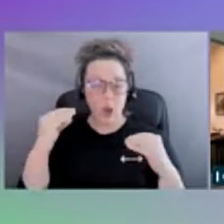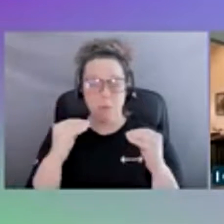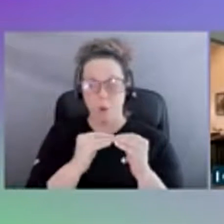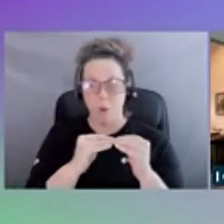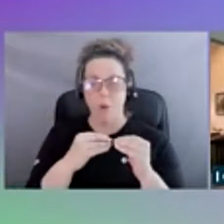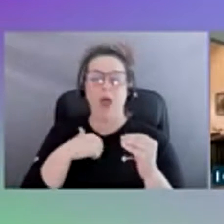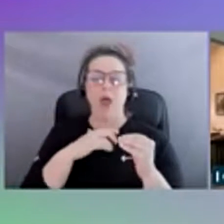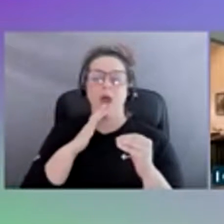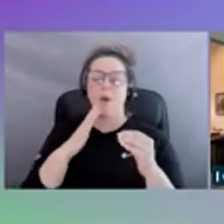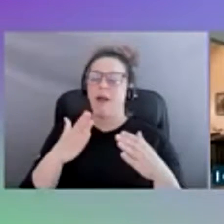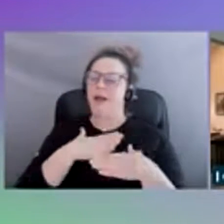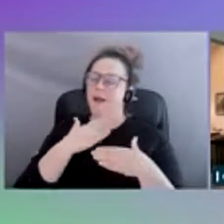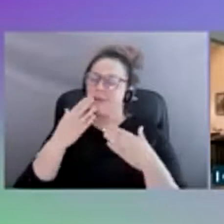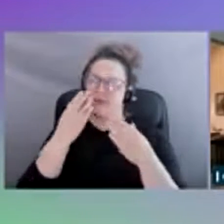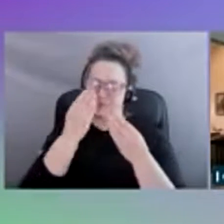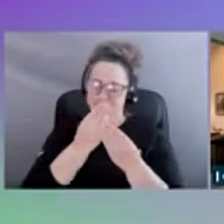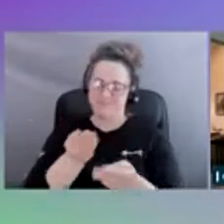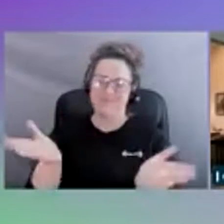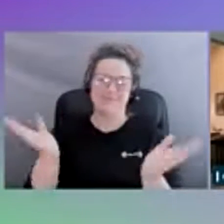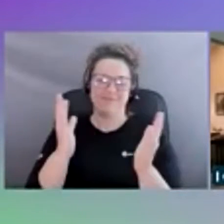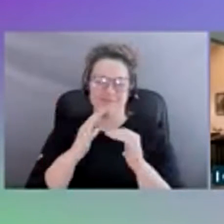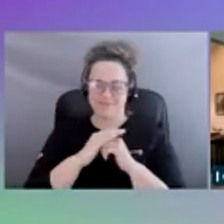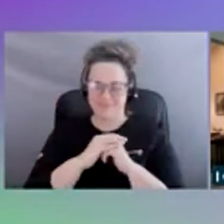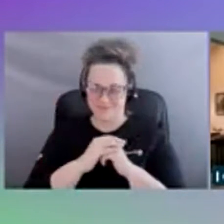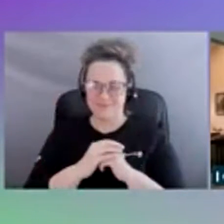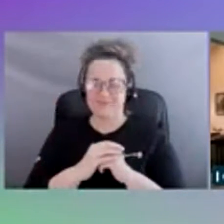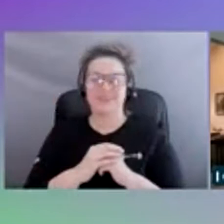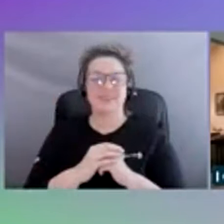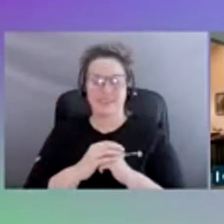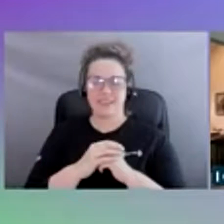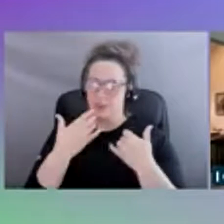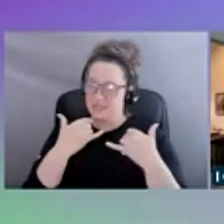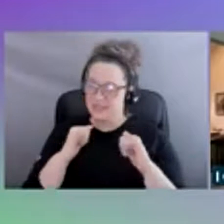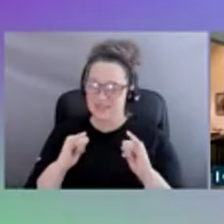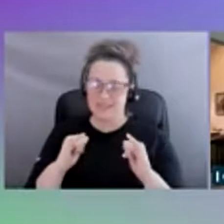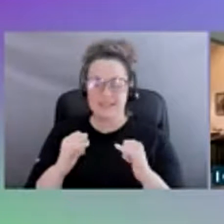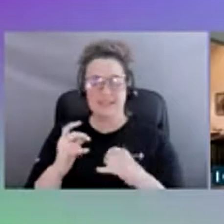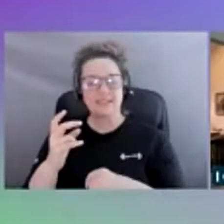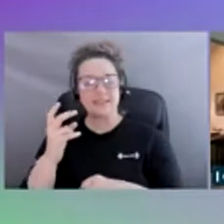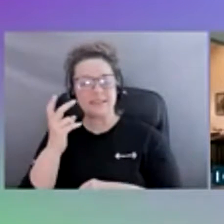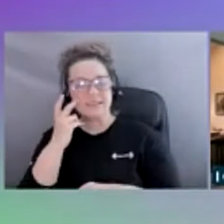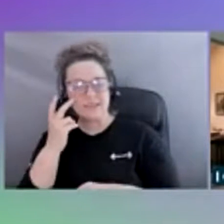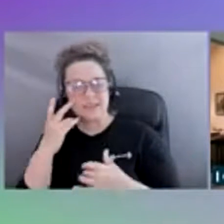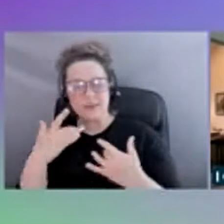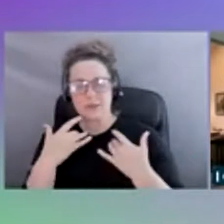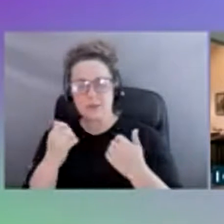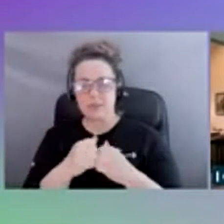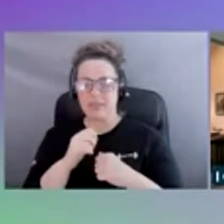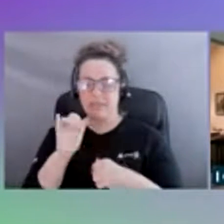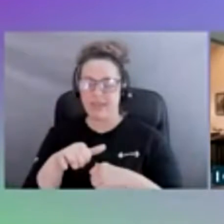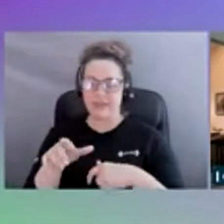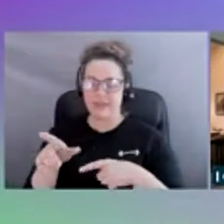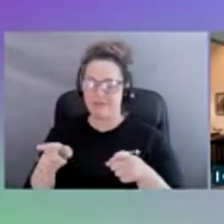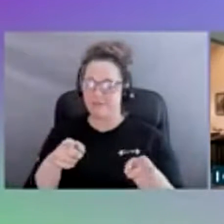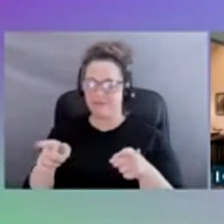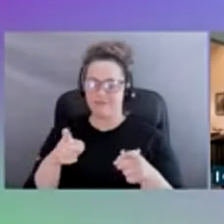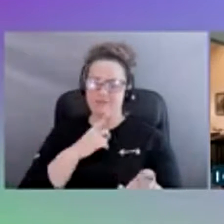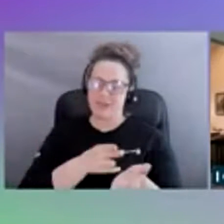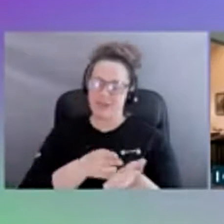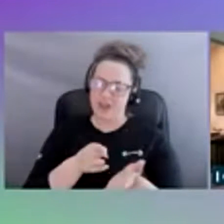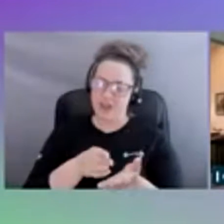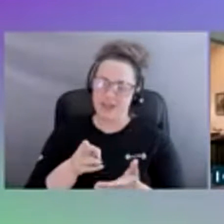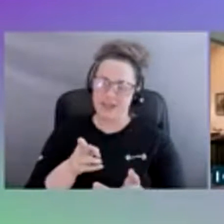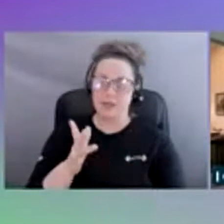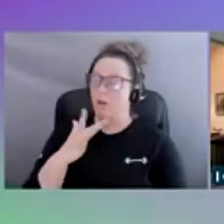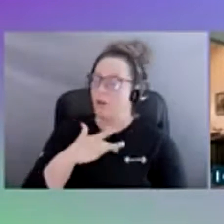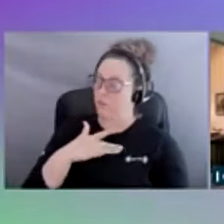will happily share back. But yeah, we're still experimenting with that, if I'm really honest. Yeah. Well, I